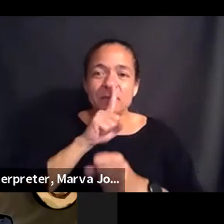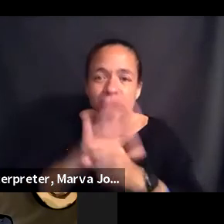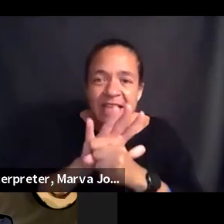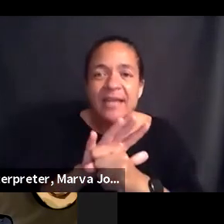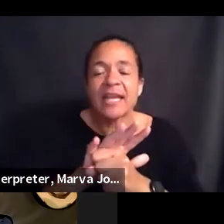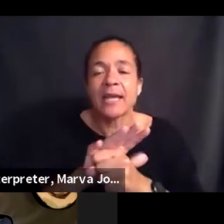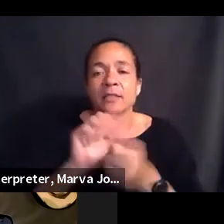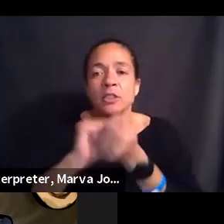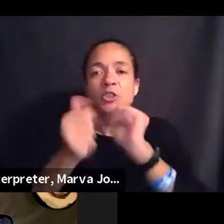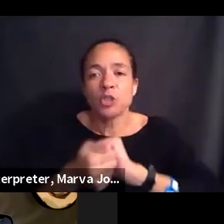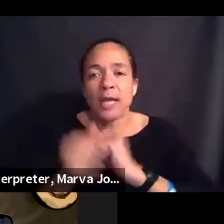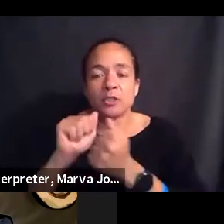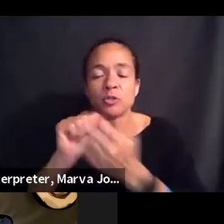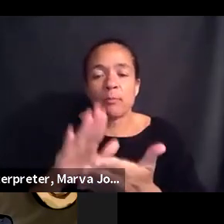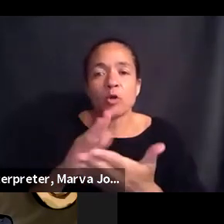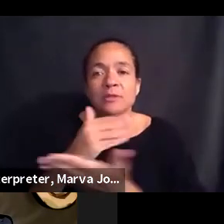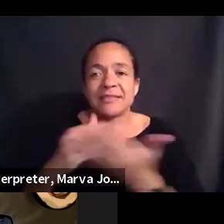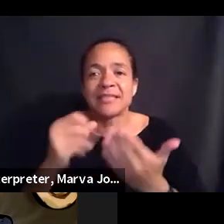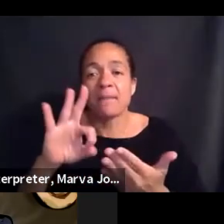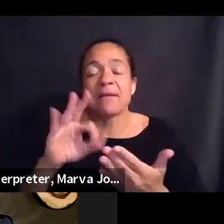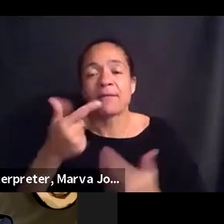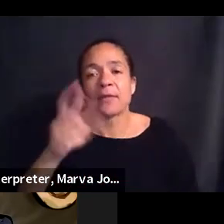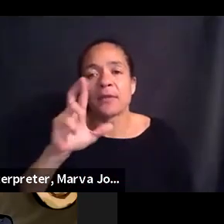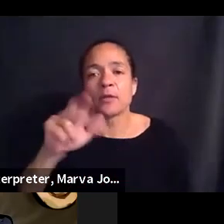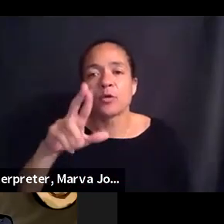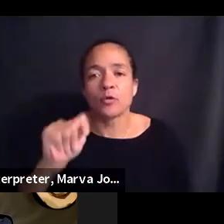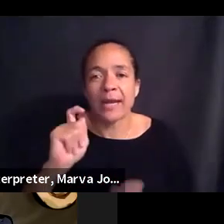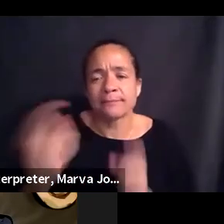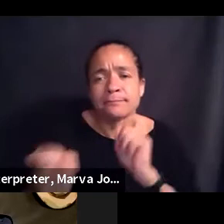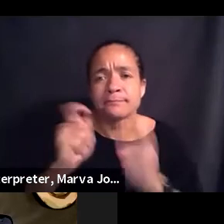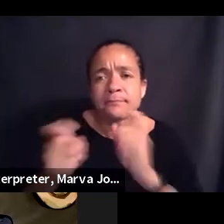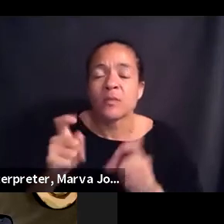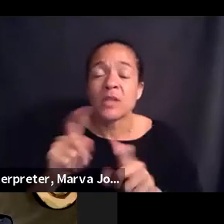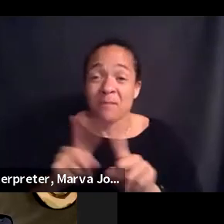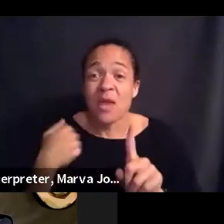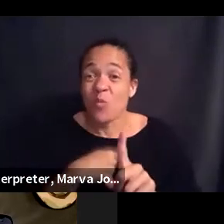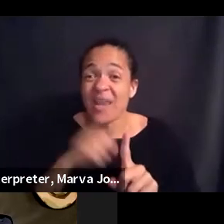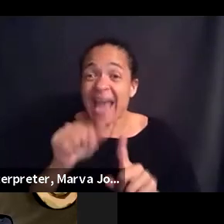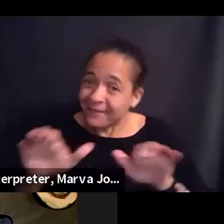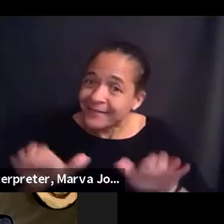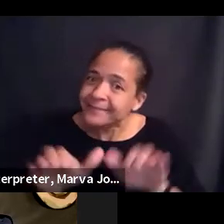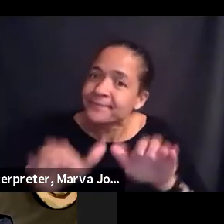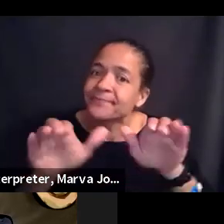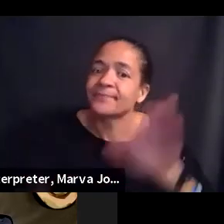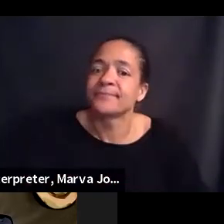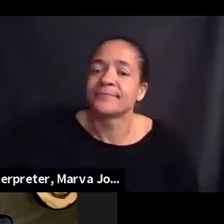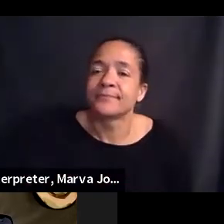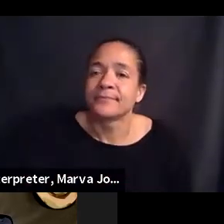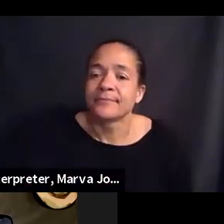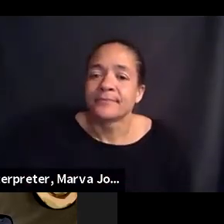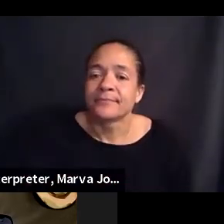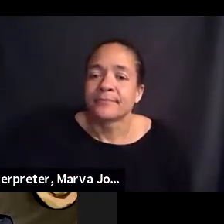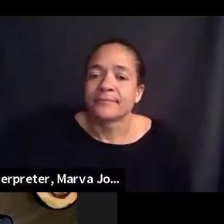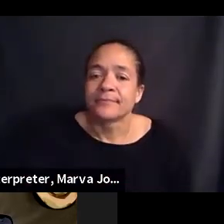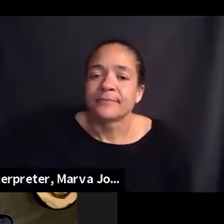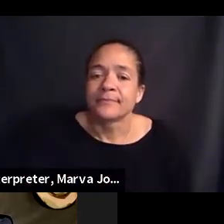approach in some of our grant making, but we have to make that happen. And I think the community, why we've worked